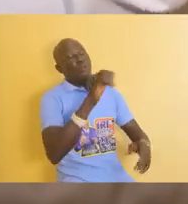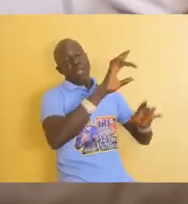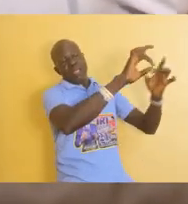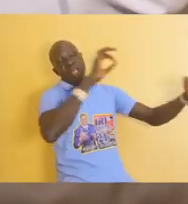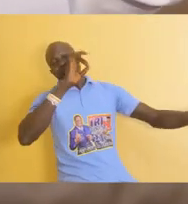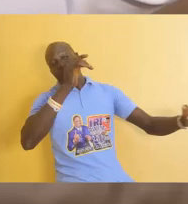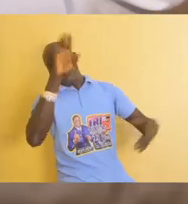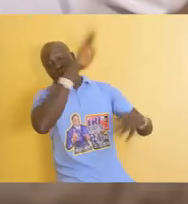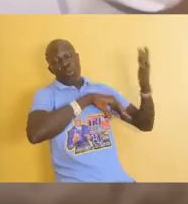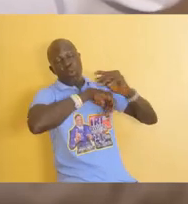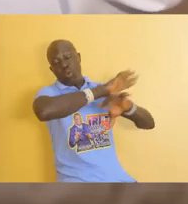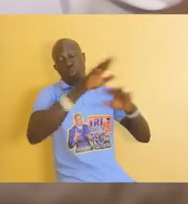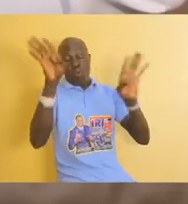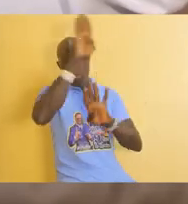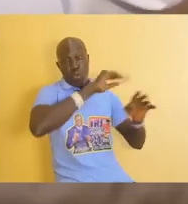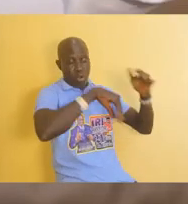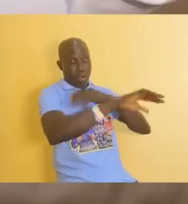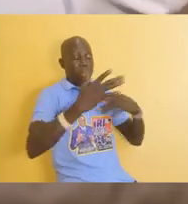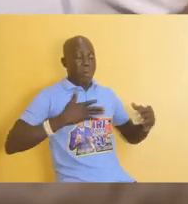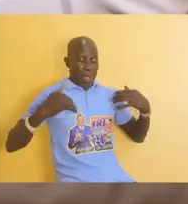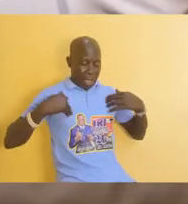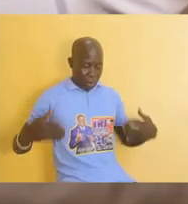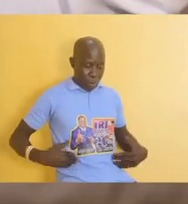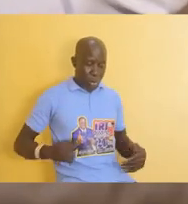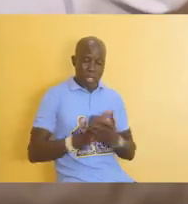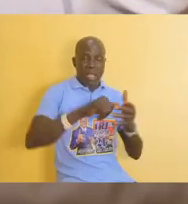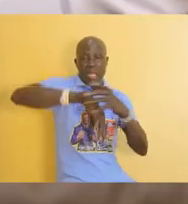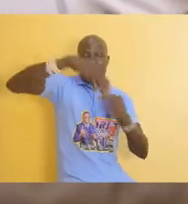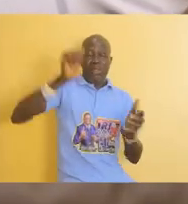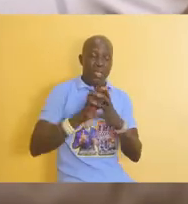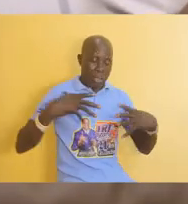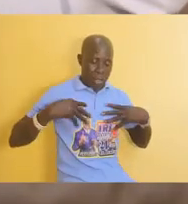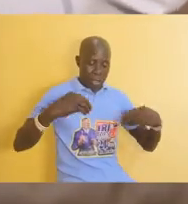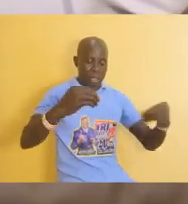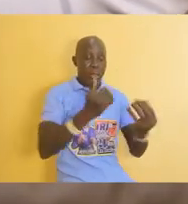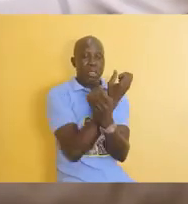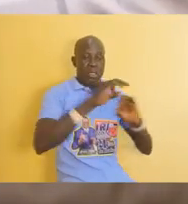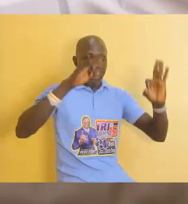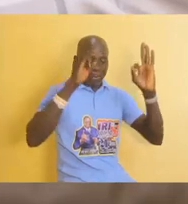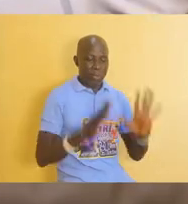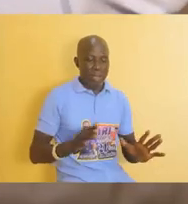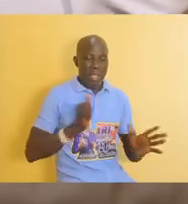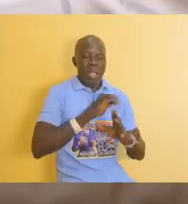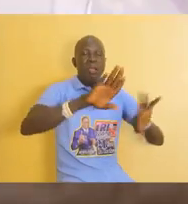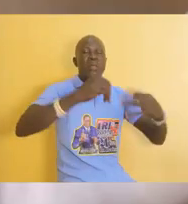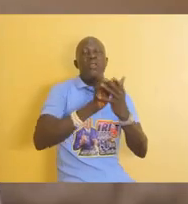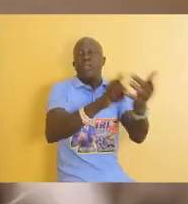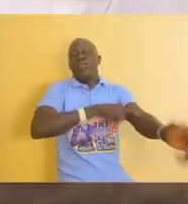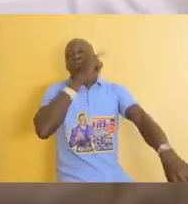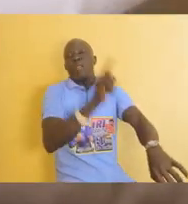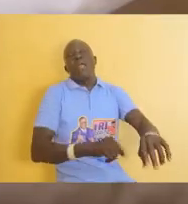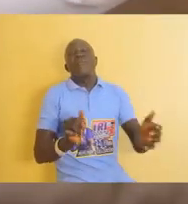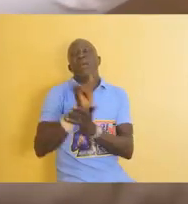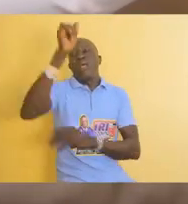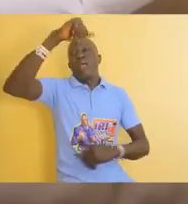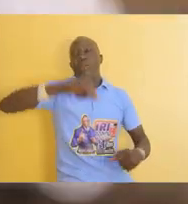ever tormenting me in my body e me jade e wo mi san heal me e tu mi sile deliver me e fun mi lemi gigo give me that oh